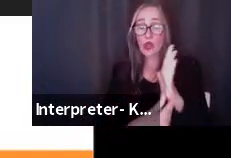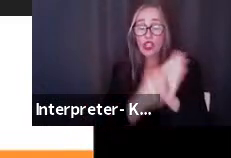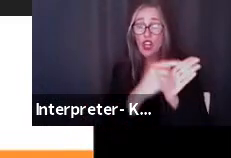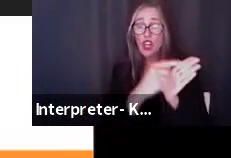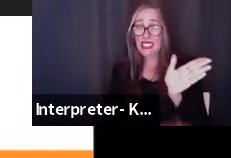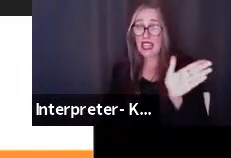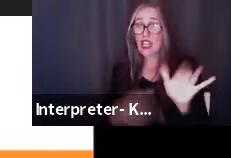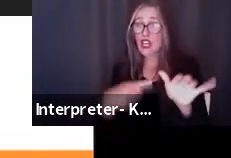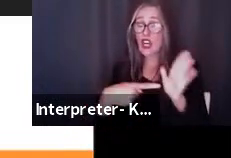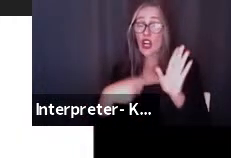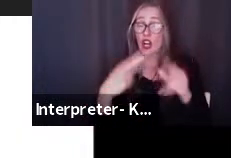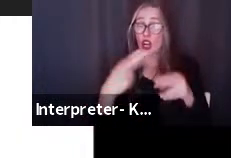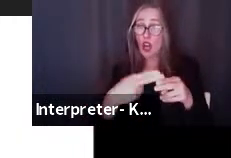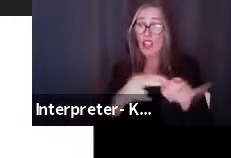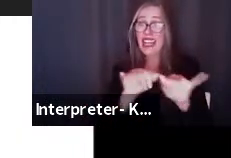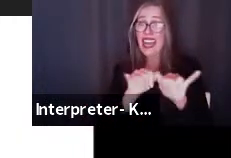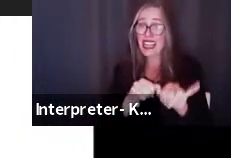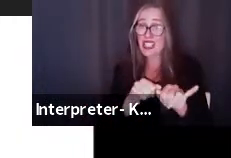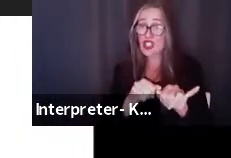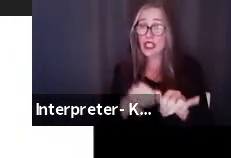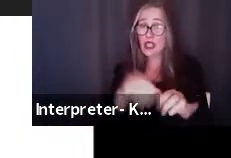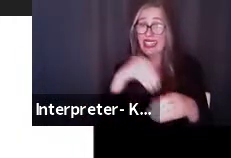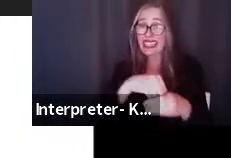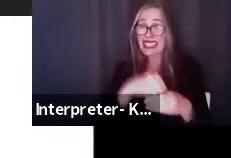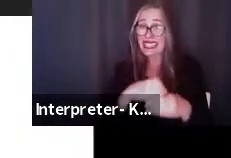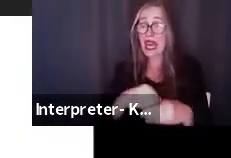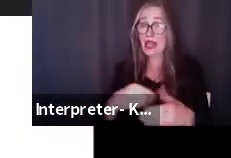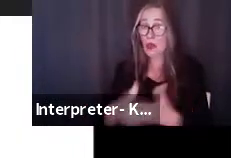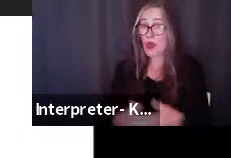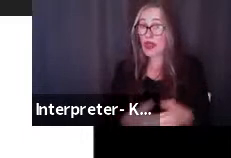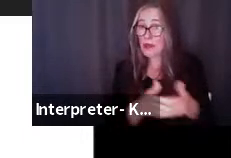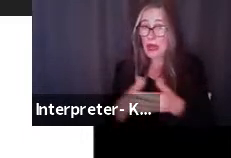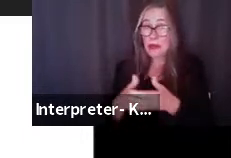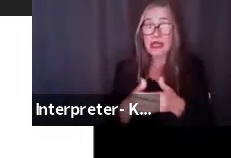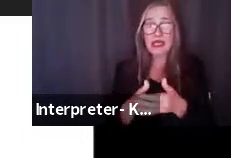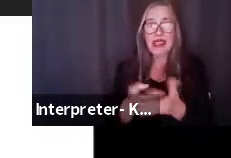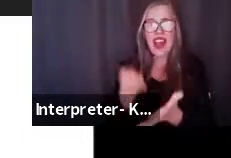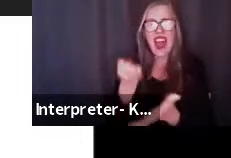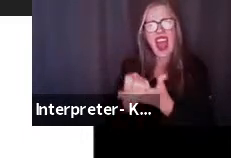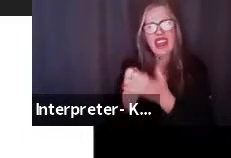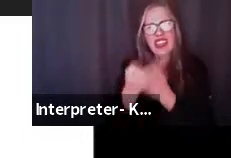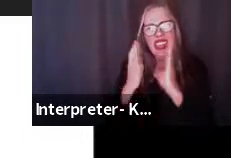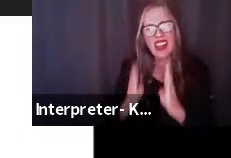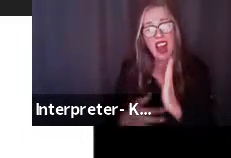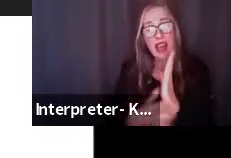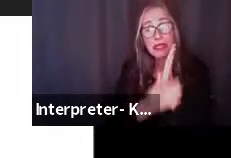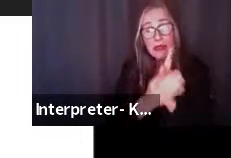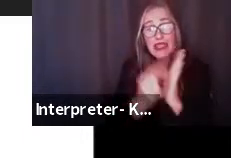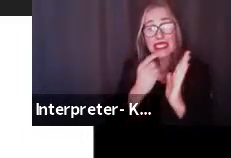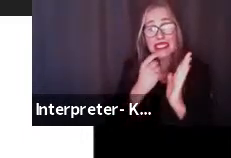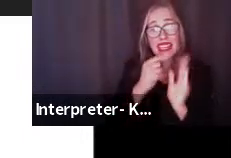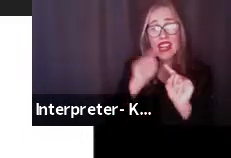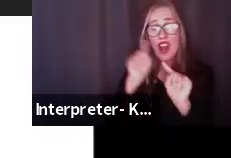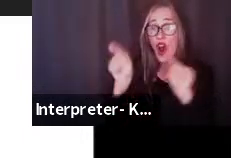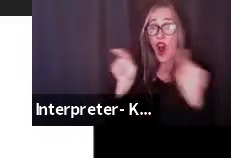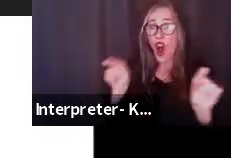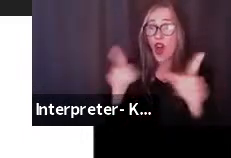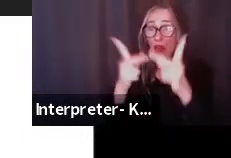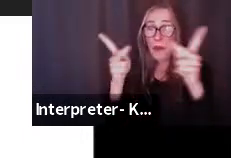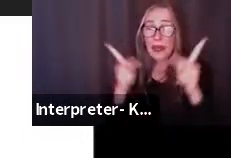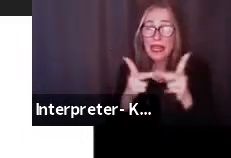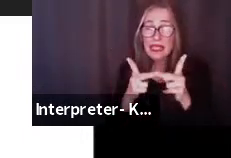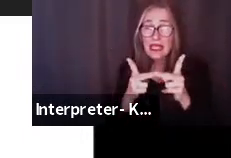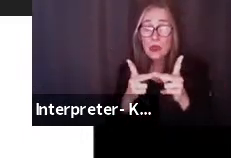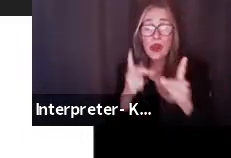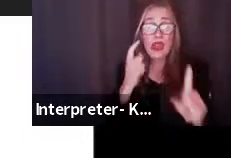the perfect baby and here's the economist with this image pointing to all the targets of genetic